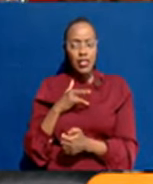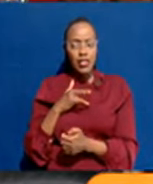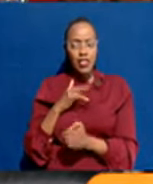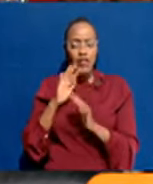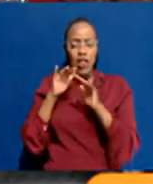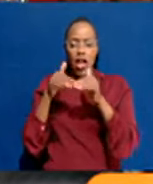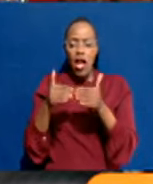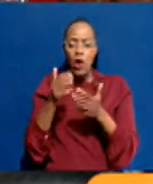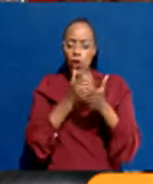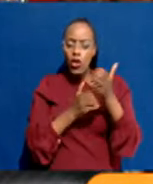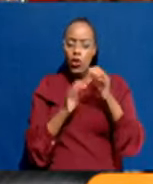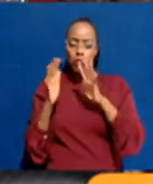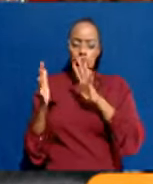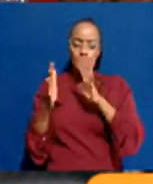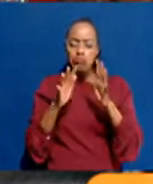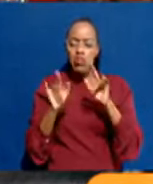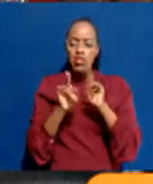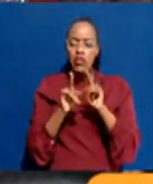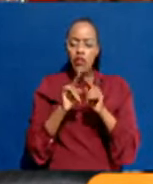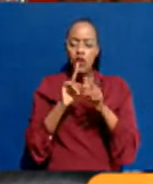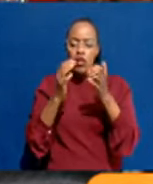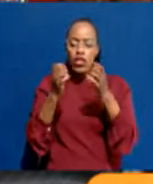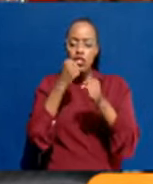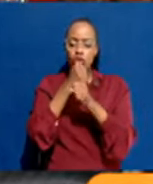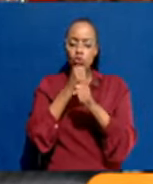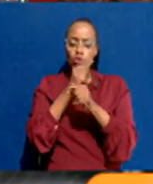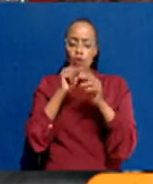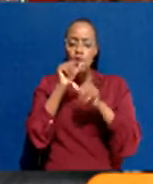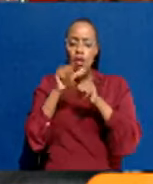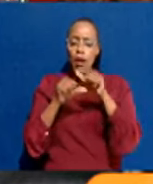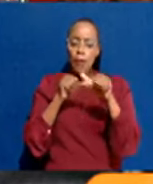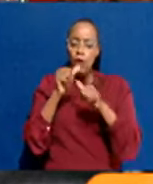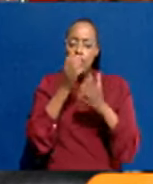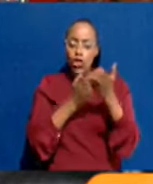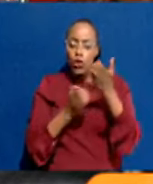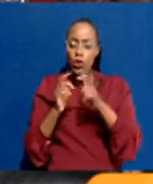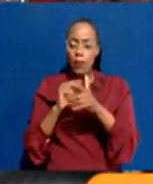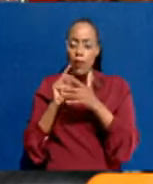how the economy is going, what needs to be done about the economy. So